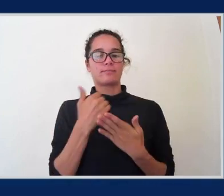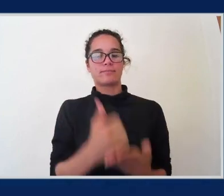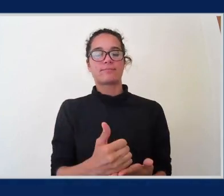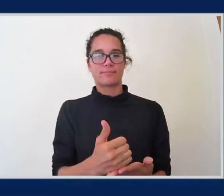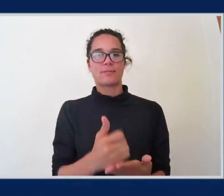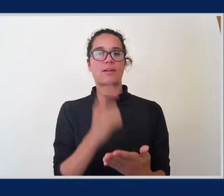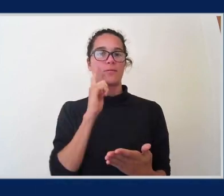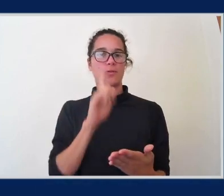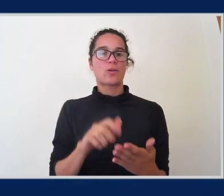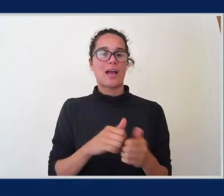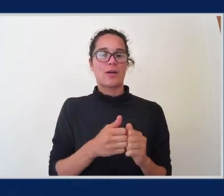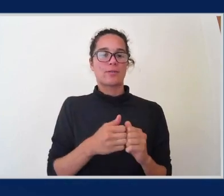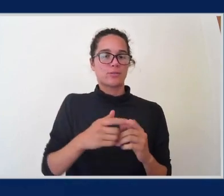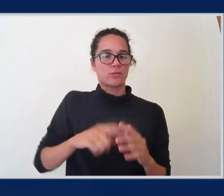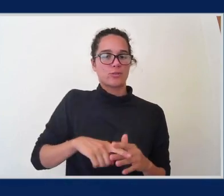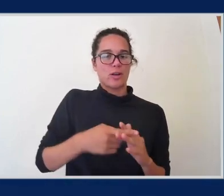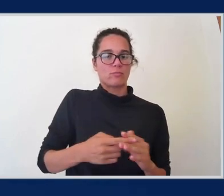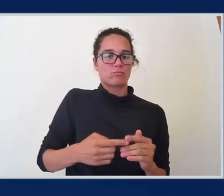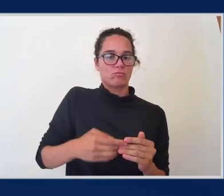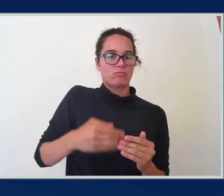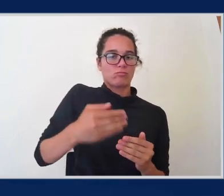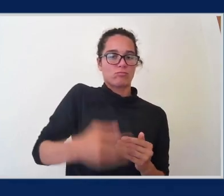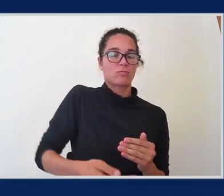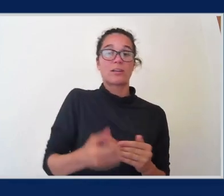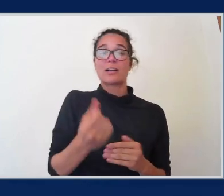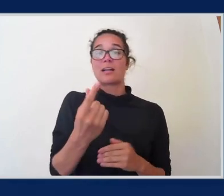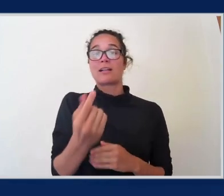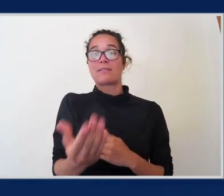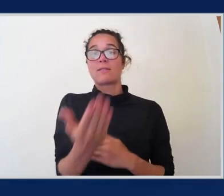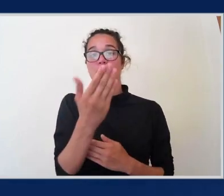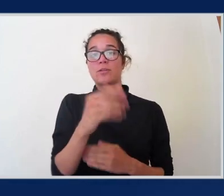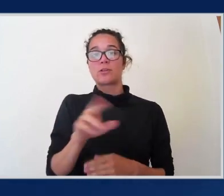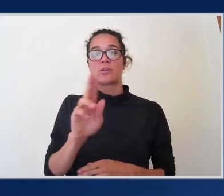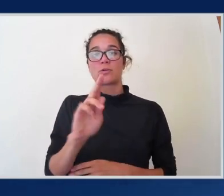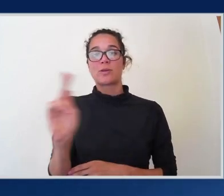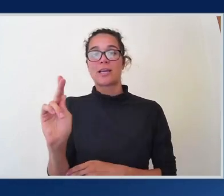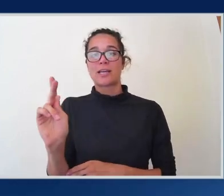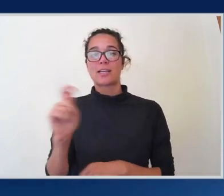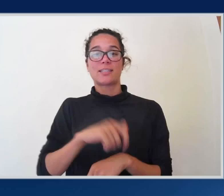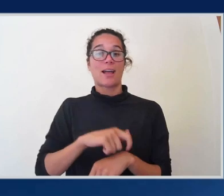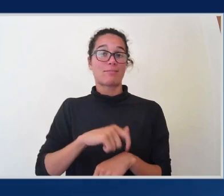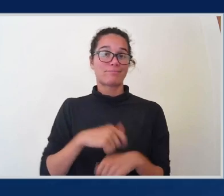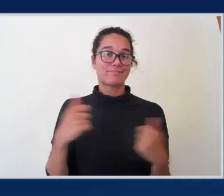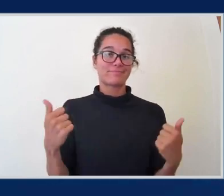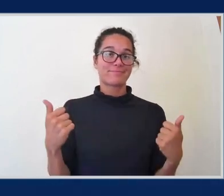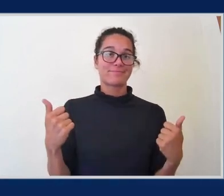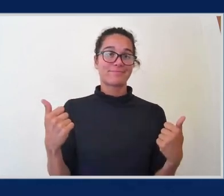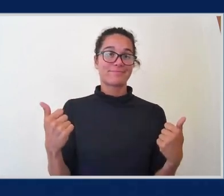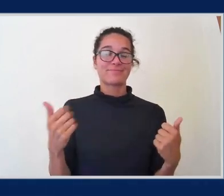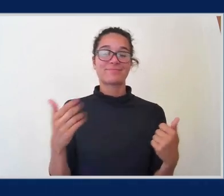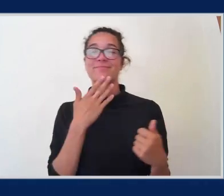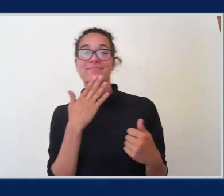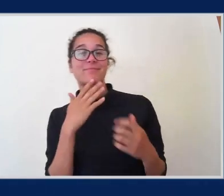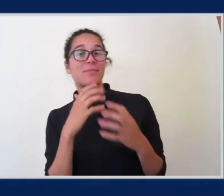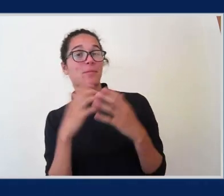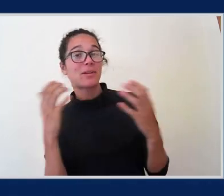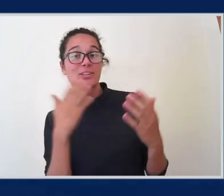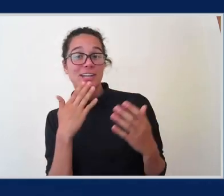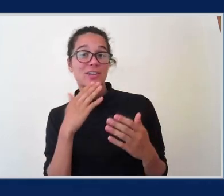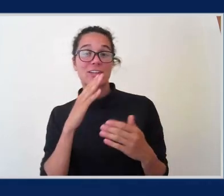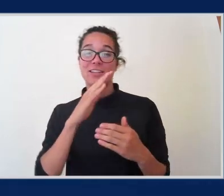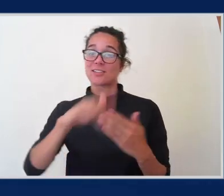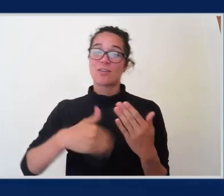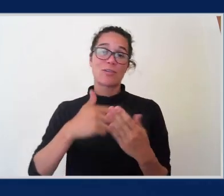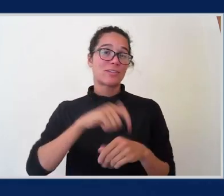2 weeks, 11 a.m. UK time. Awesome. All Well, right. thank you so much. Alrighty, thank you. That's all the time we have for this segment